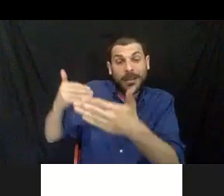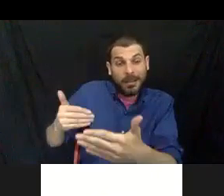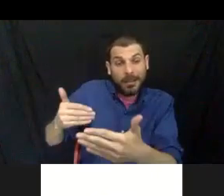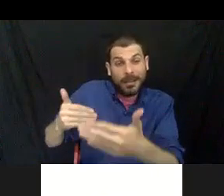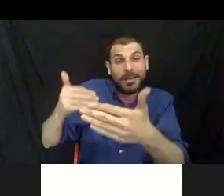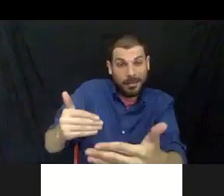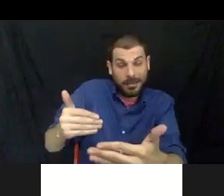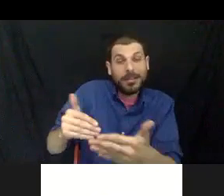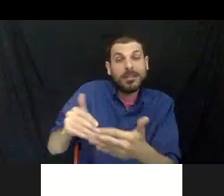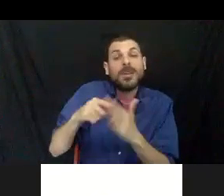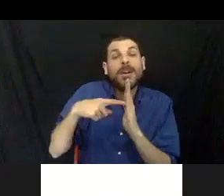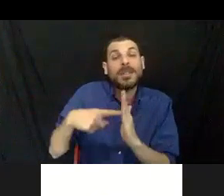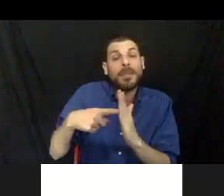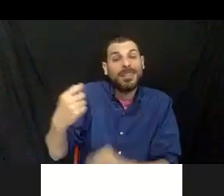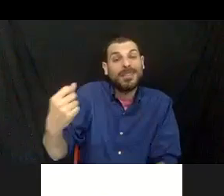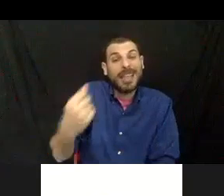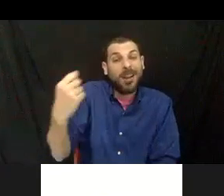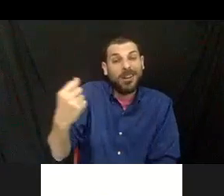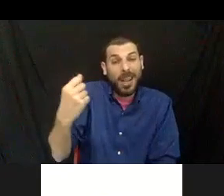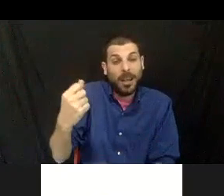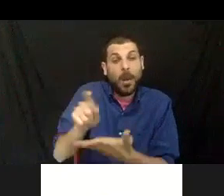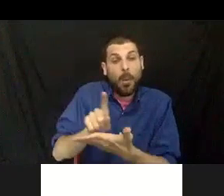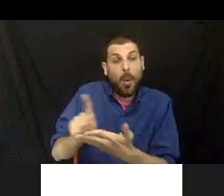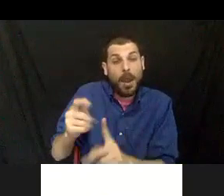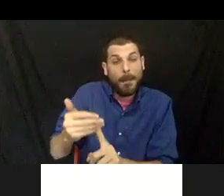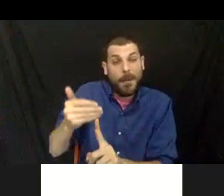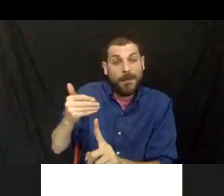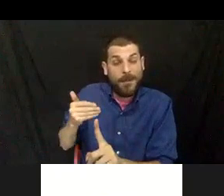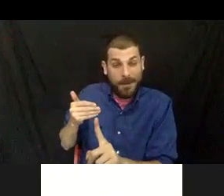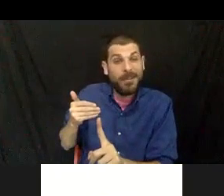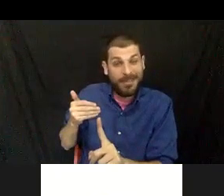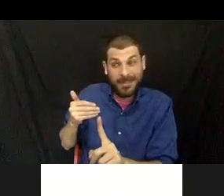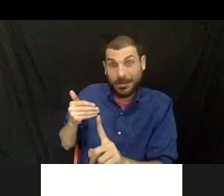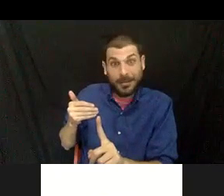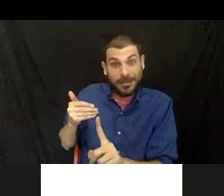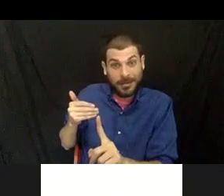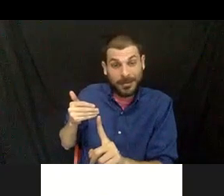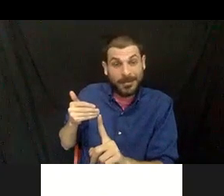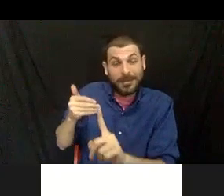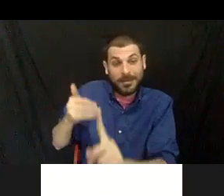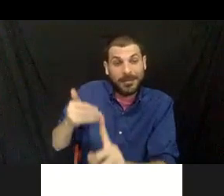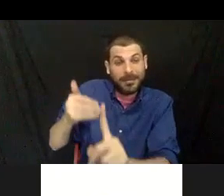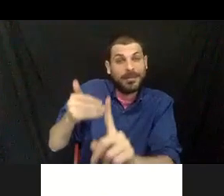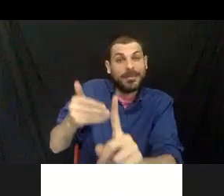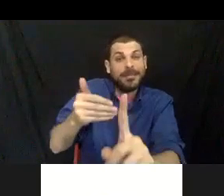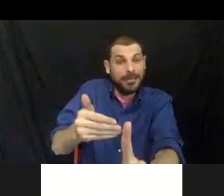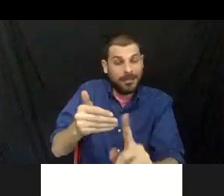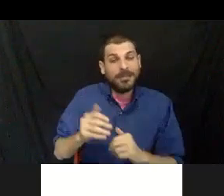to submit my application for this week that we're in right now, I would need